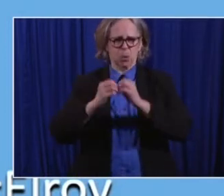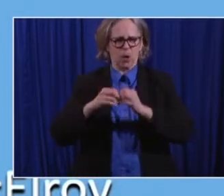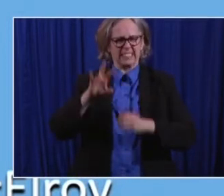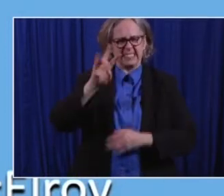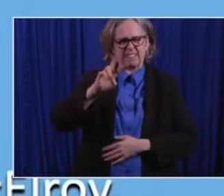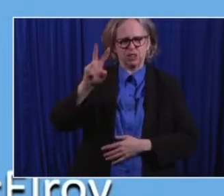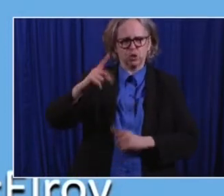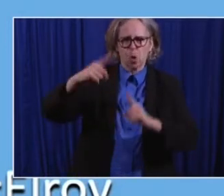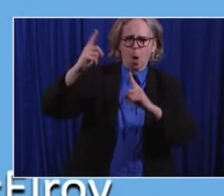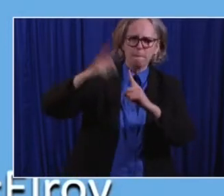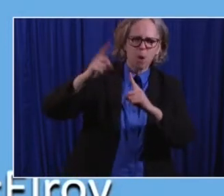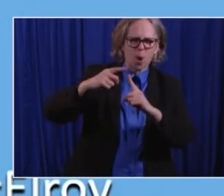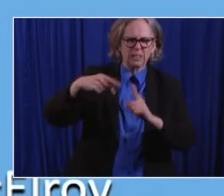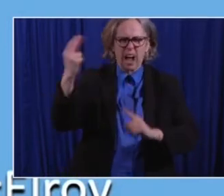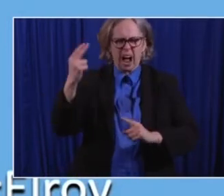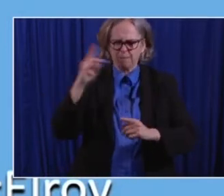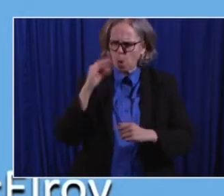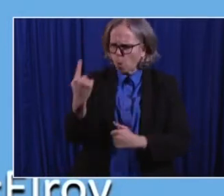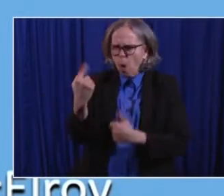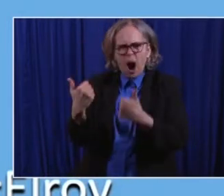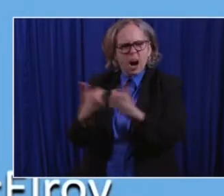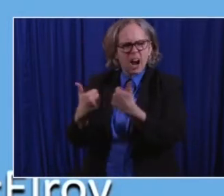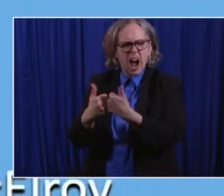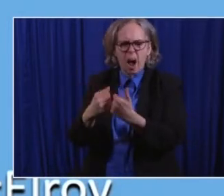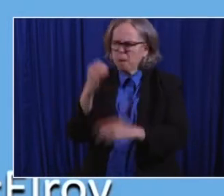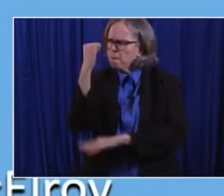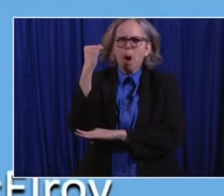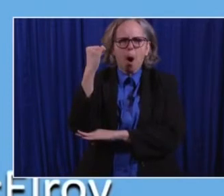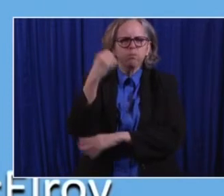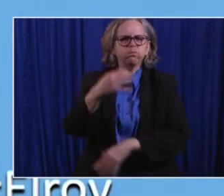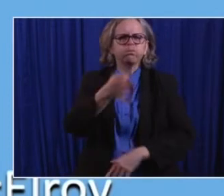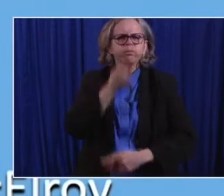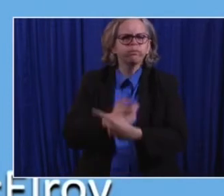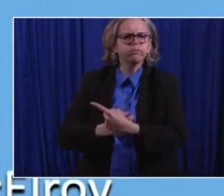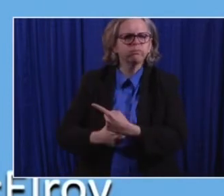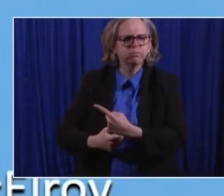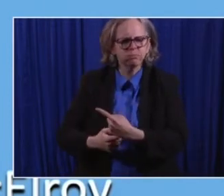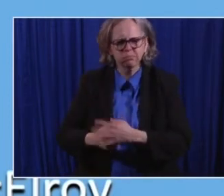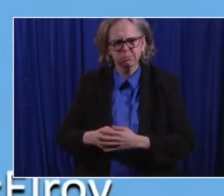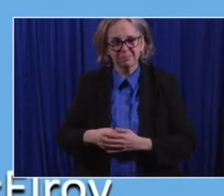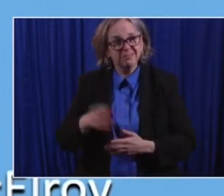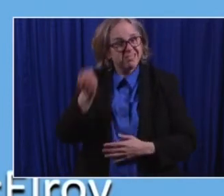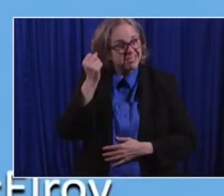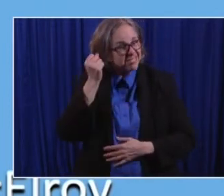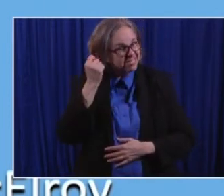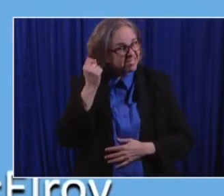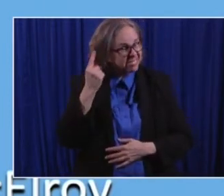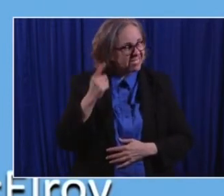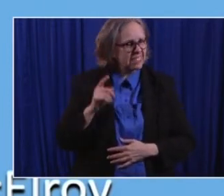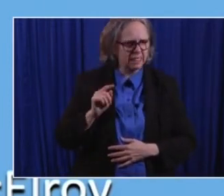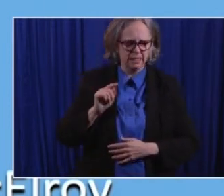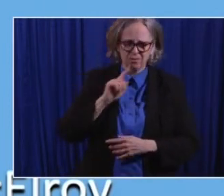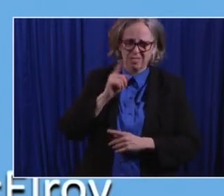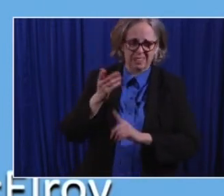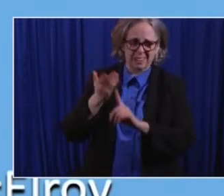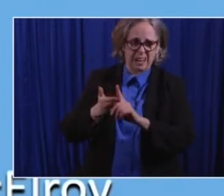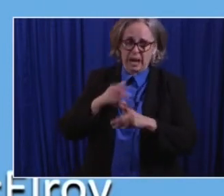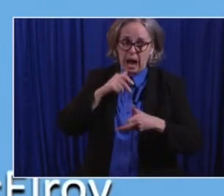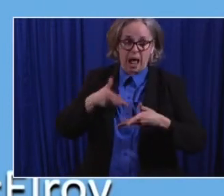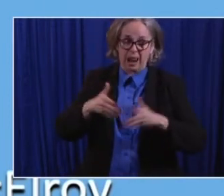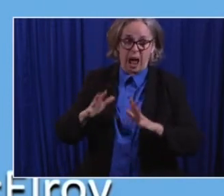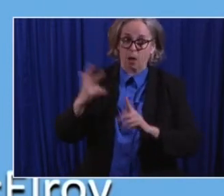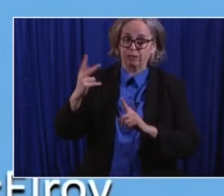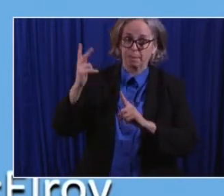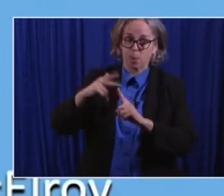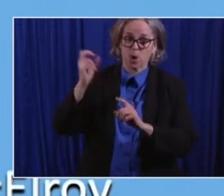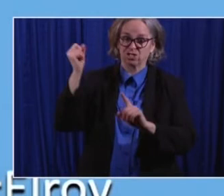the record books on fire. And this was long before three-point shots were allowed. It's also worth mentioning that